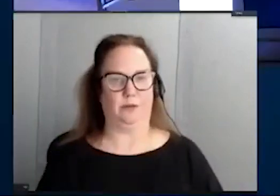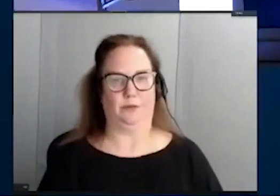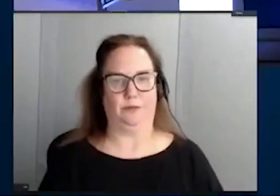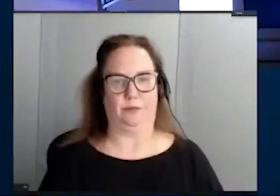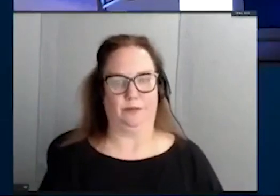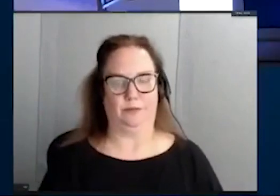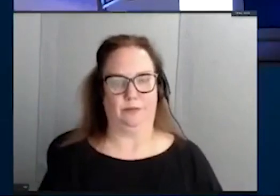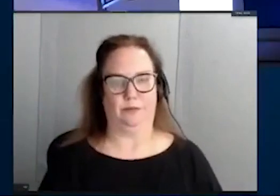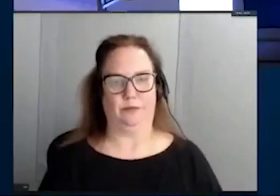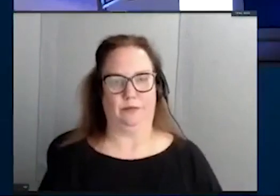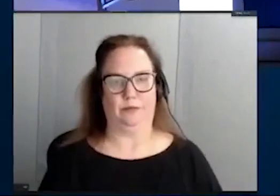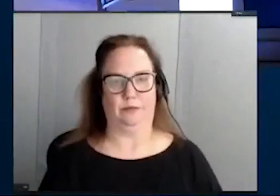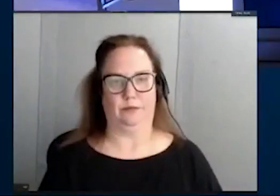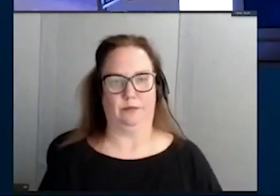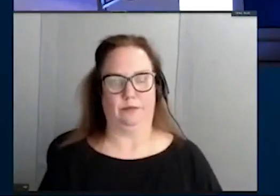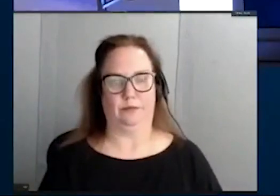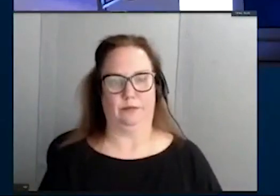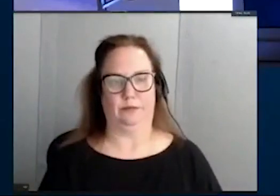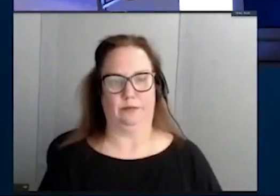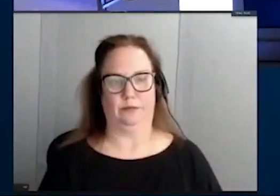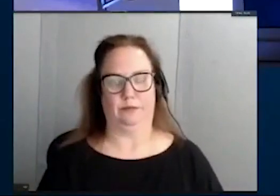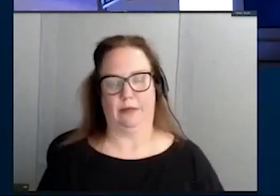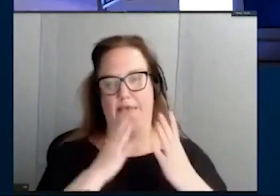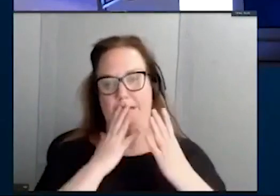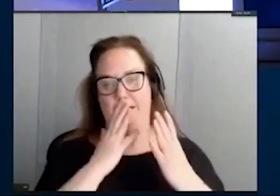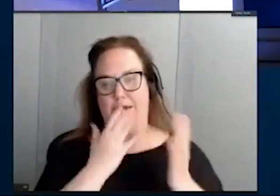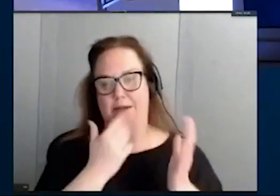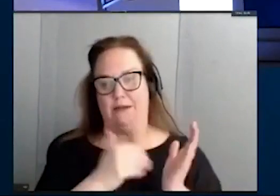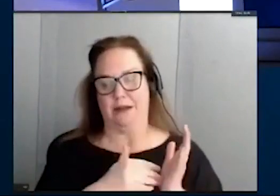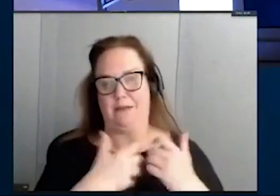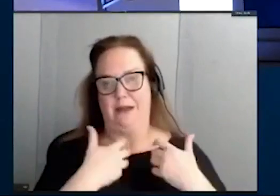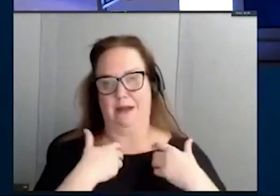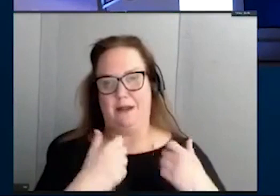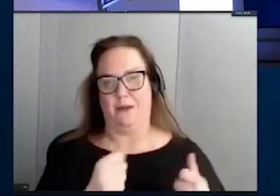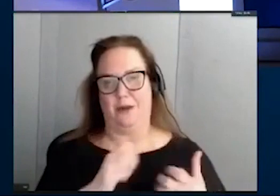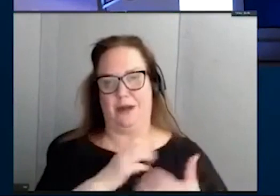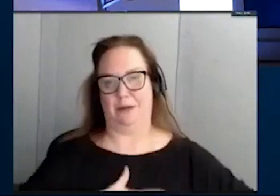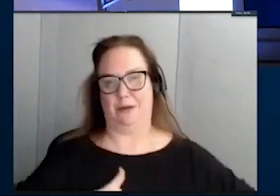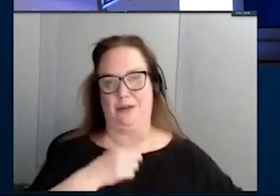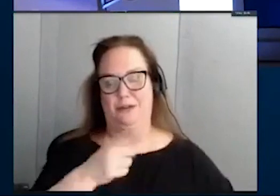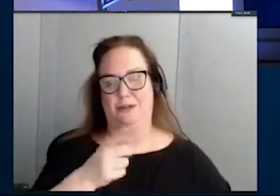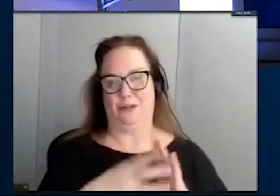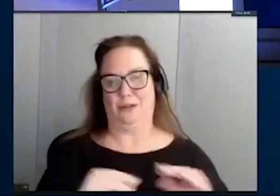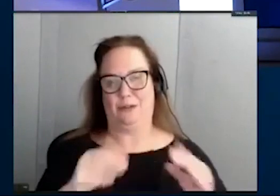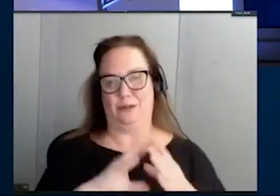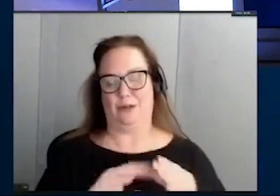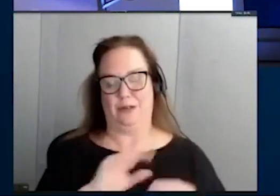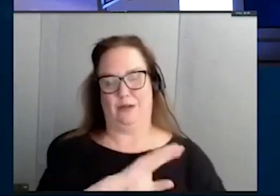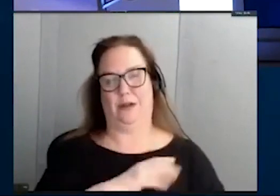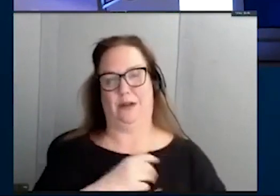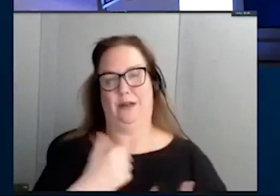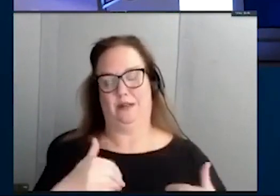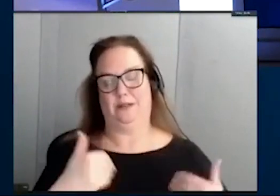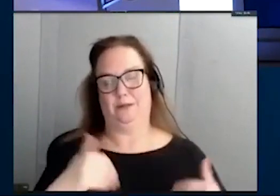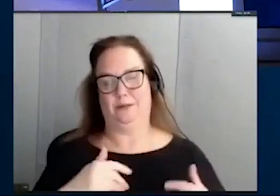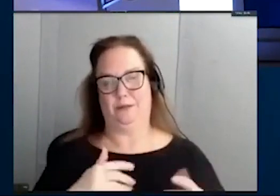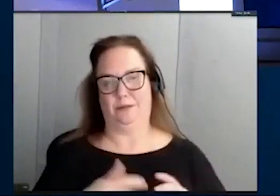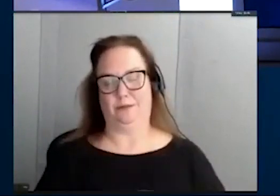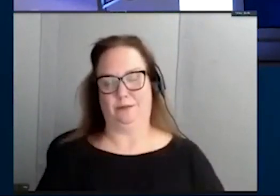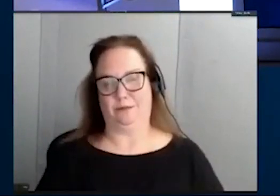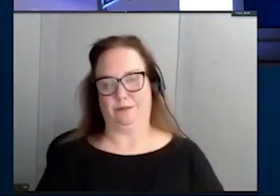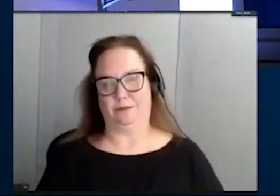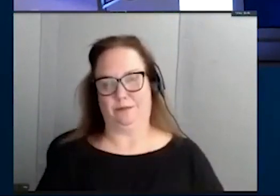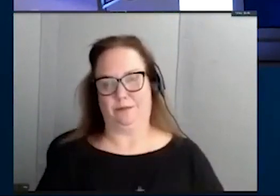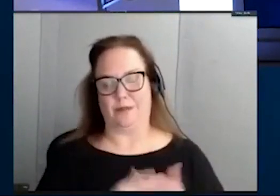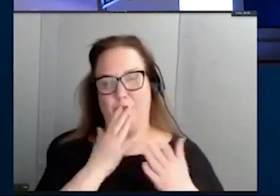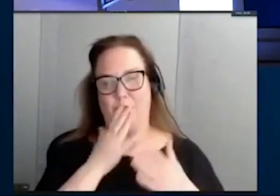Well said. And we just want to say thank you and be well. And we appreciate you. And your story is very powerful. So thank you for sharing it with us.